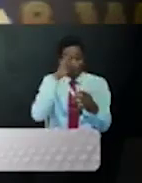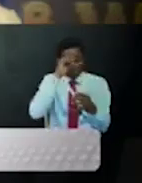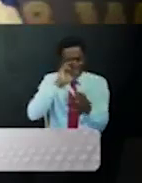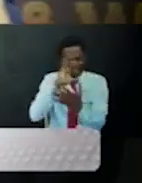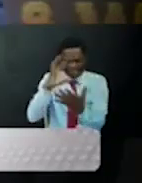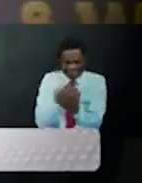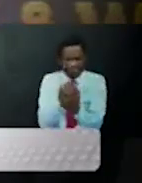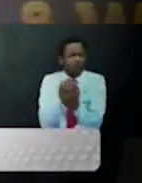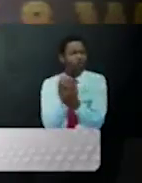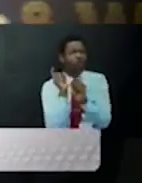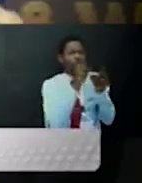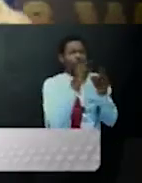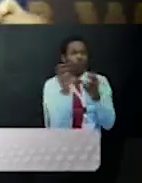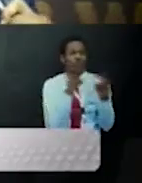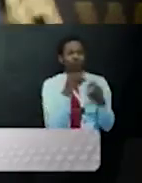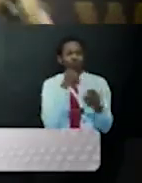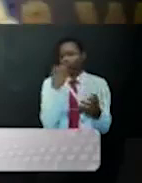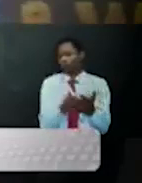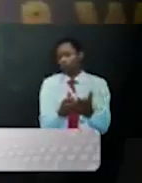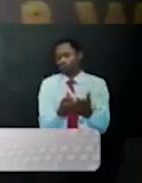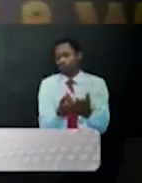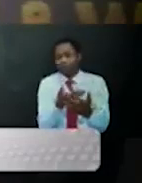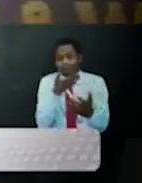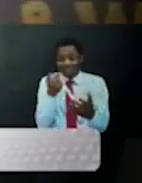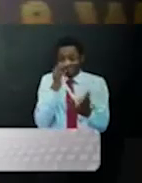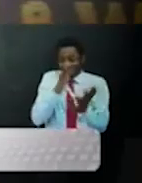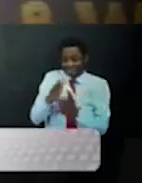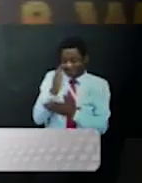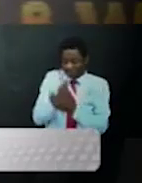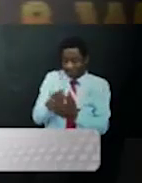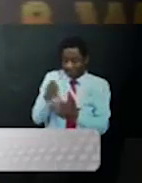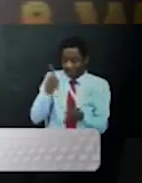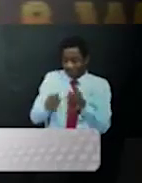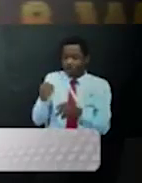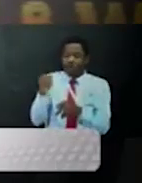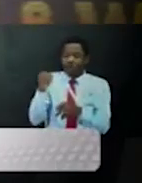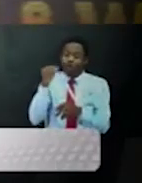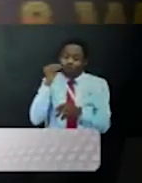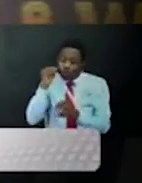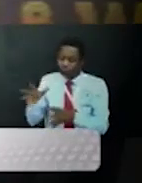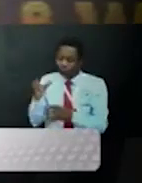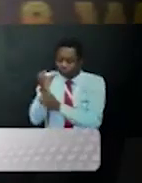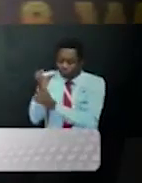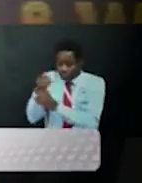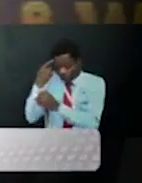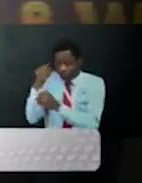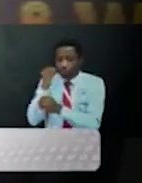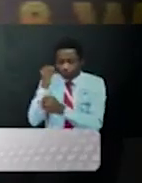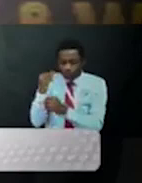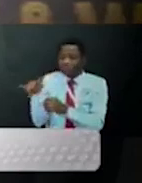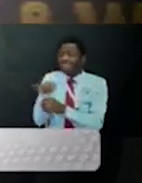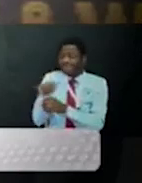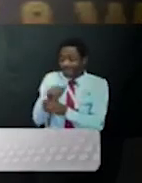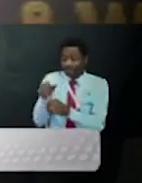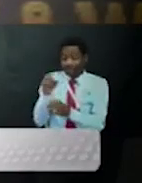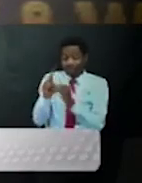are possessing the nations and making inroads into the enemy's territory, we have to take care of the rear. Check whether the